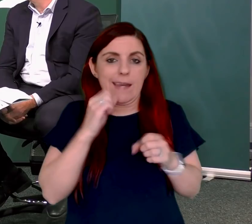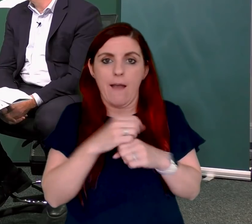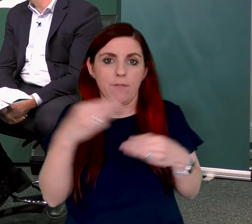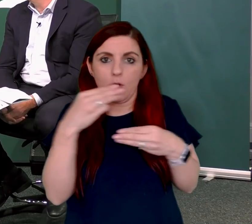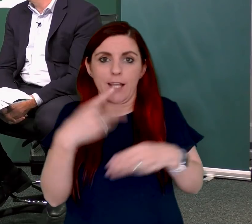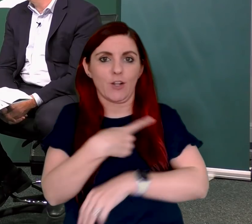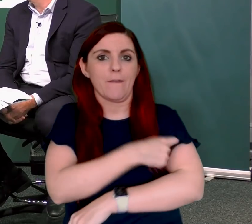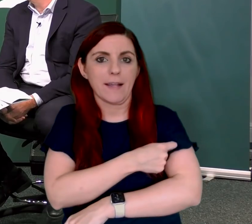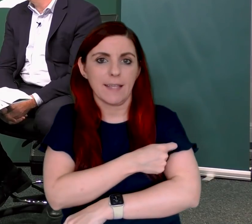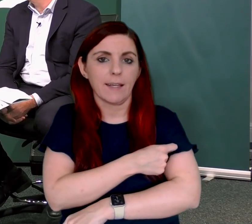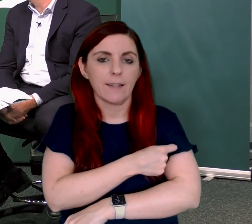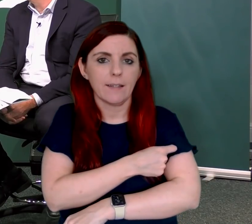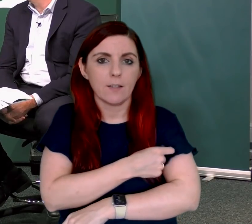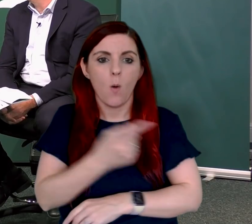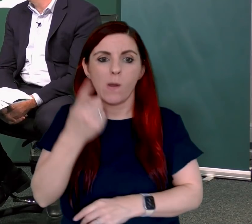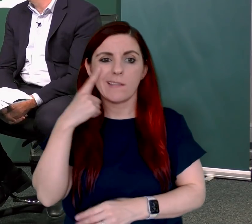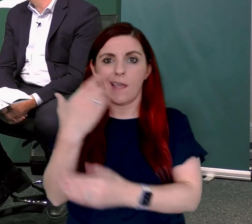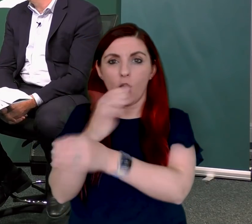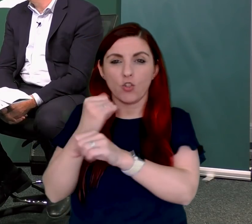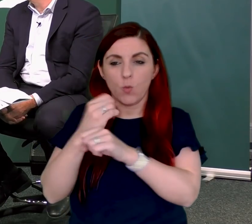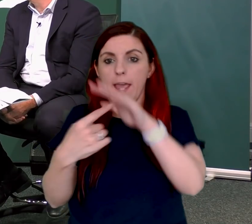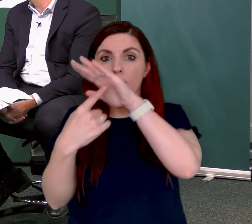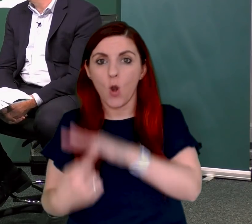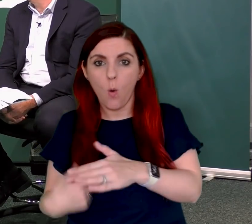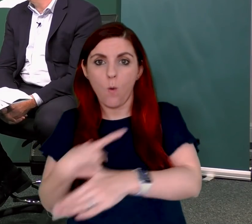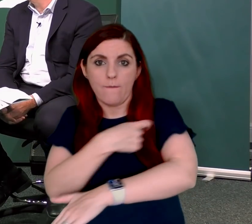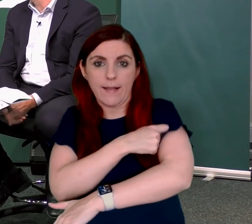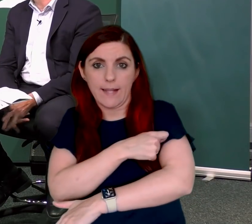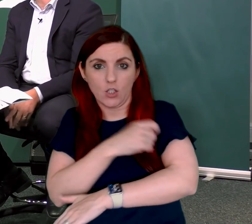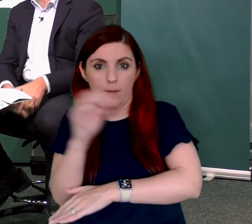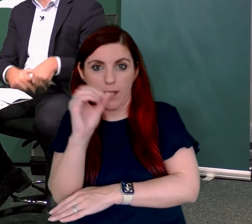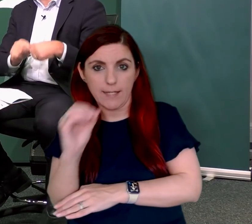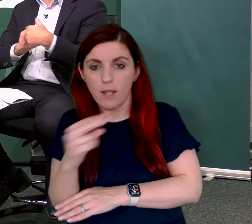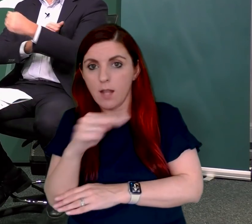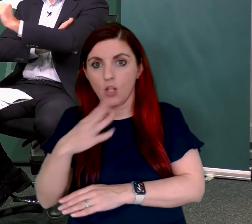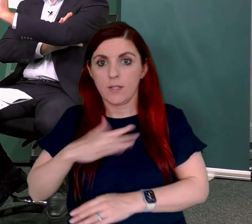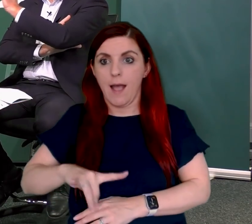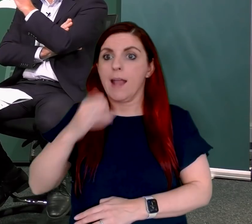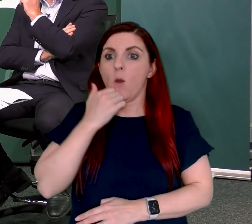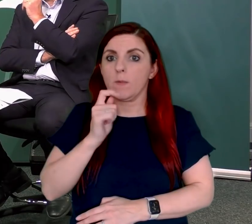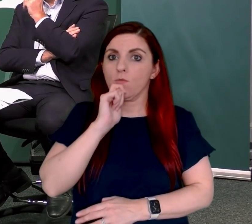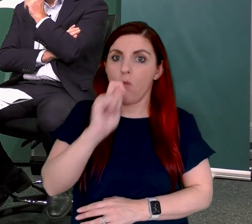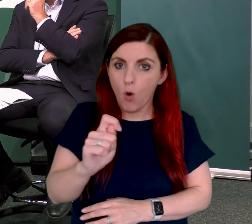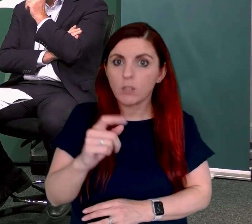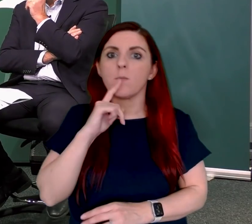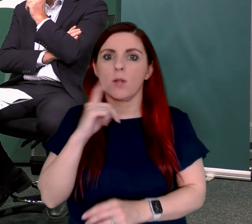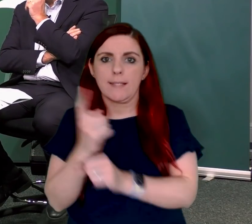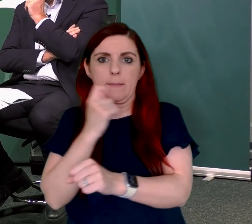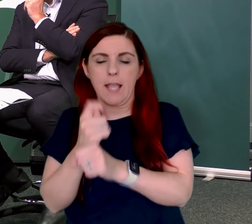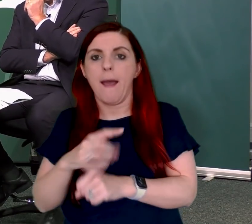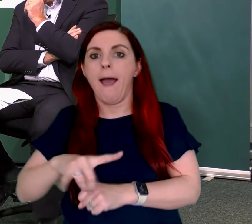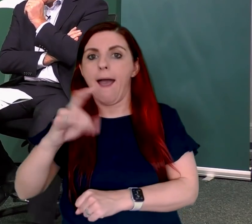ICU. So what we see in countries with a much lower vaccination uptake is not just high numbers of cases, but very much